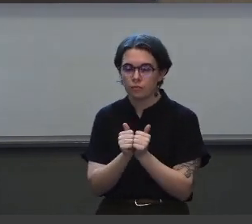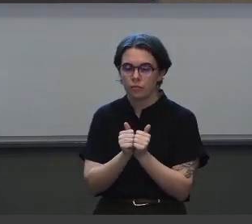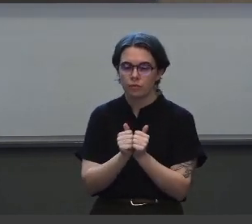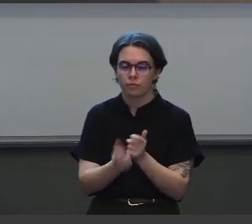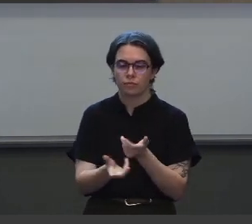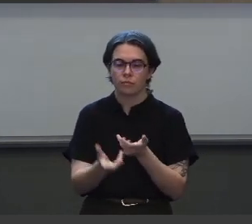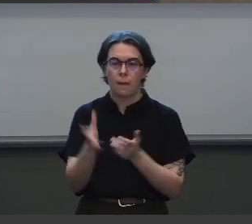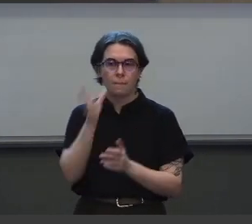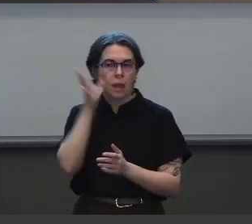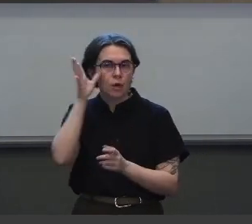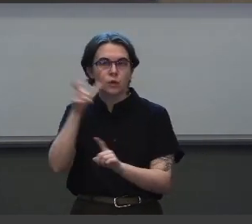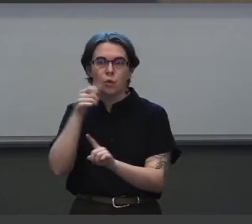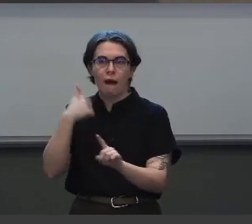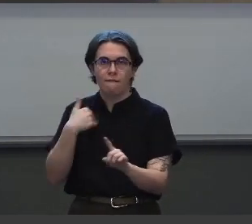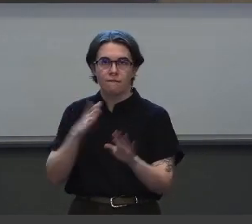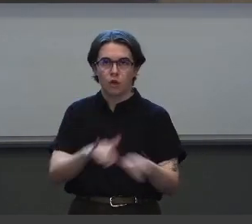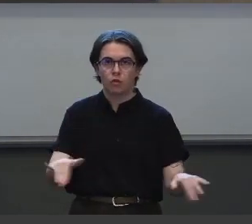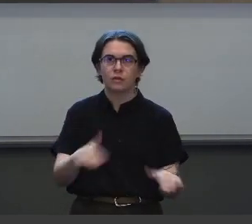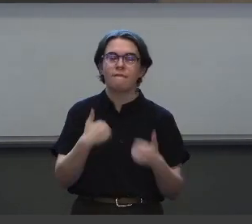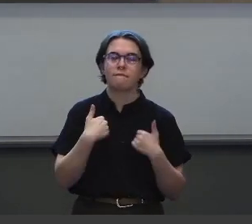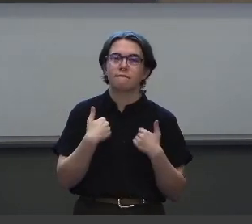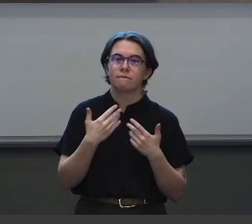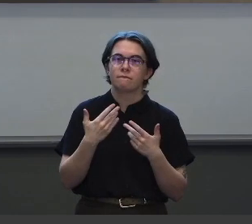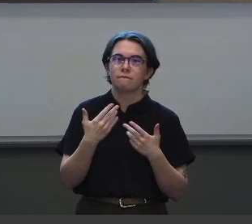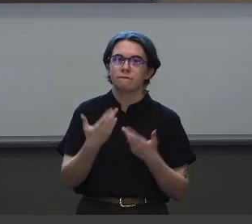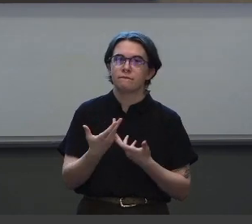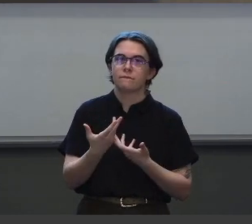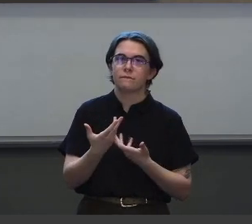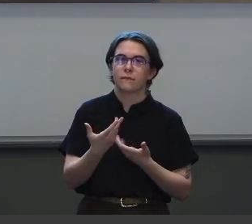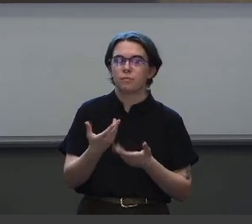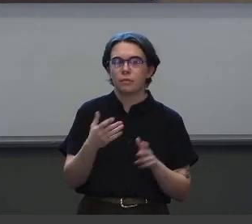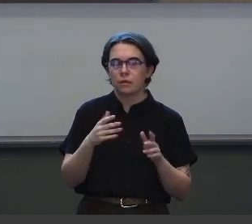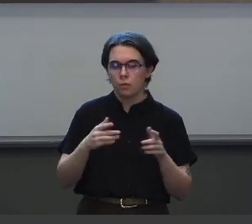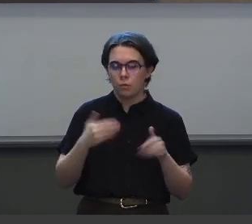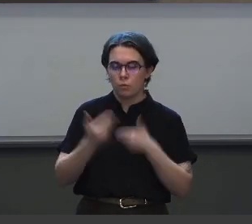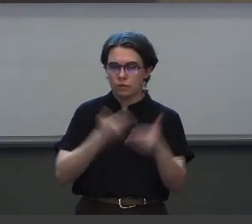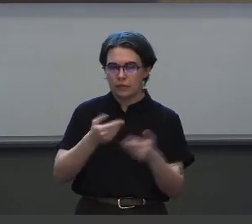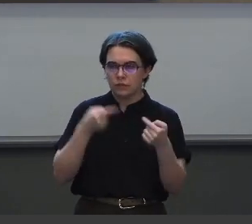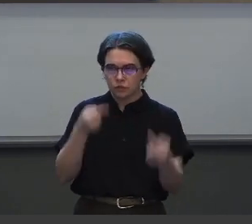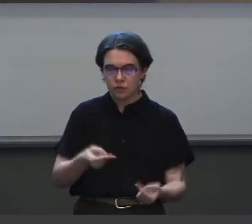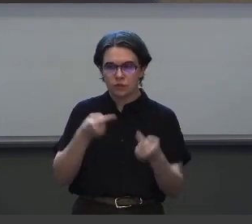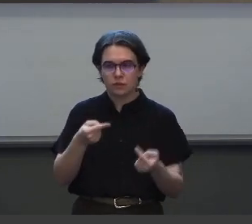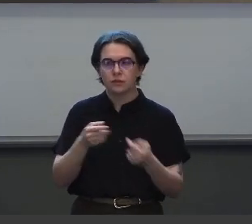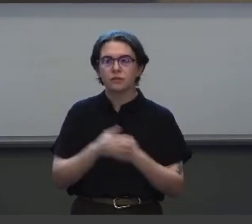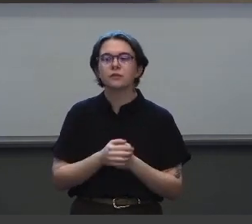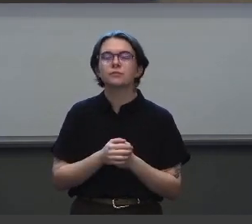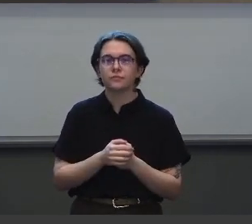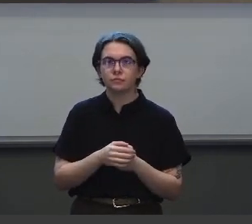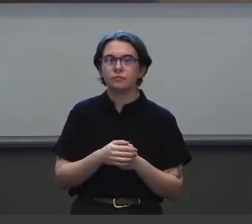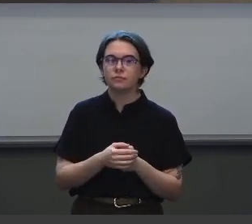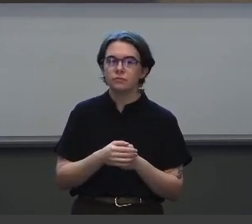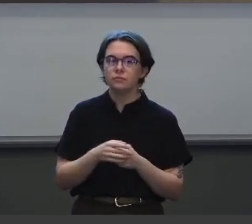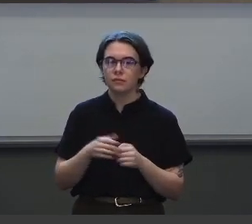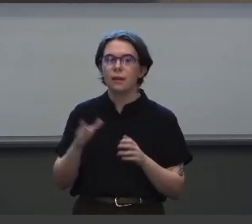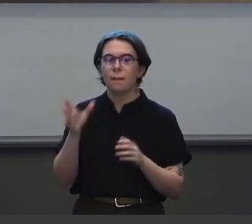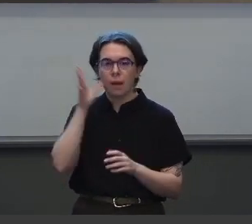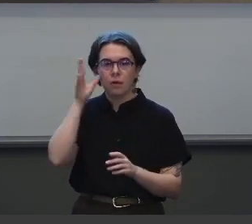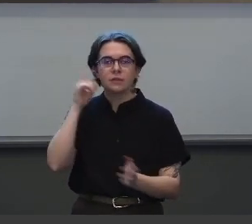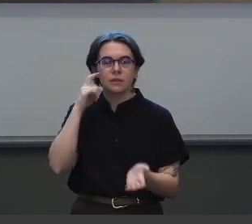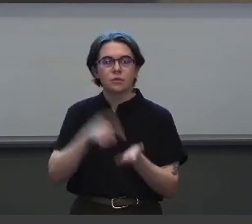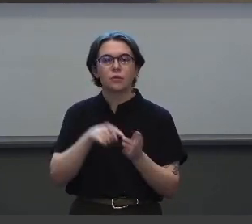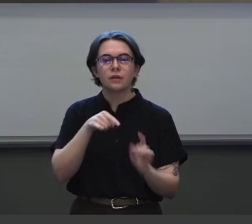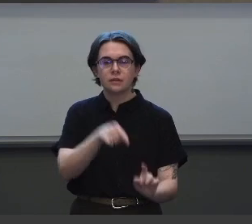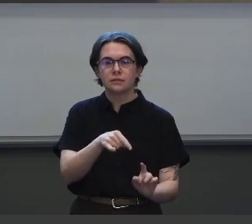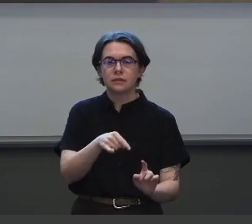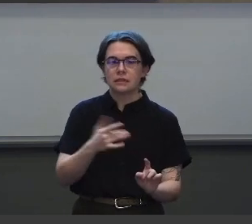over 70% of the sample indicated that their child's sound sensitivities influenced their participation at